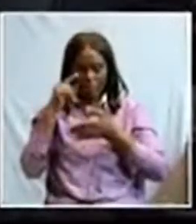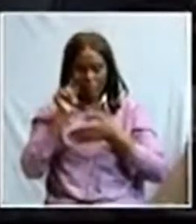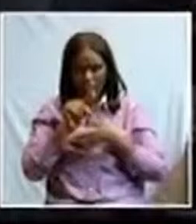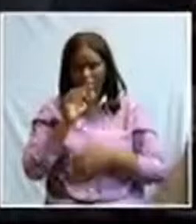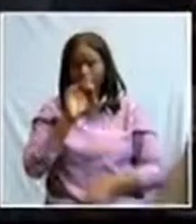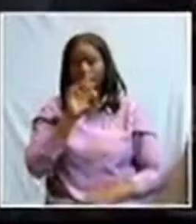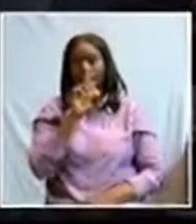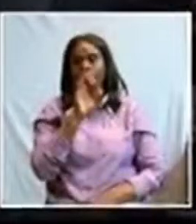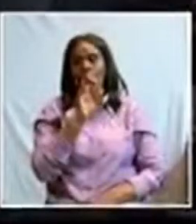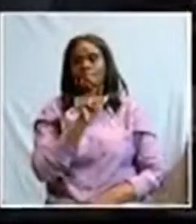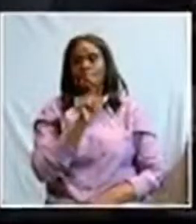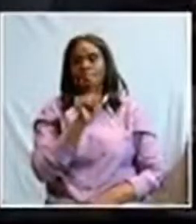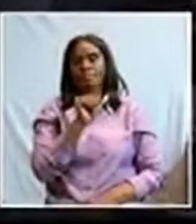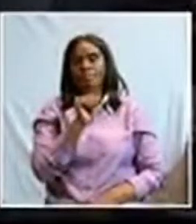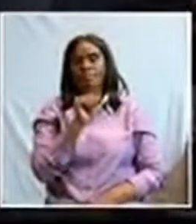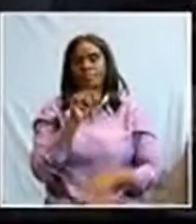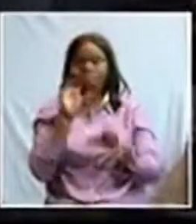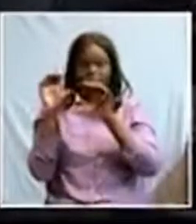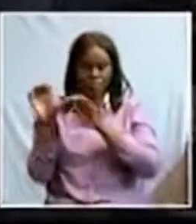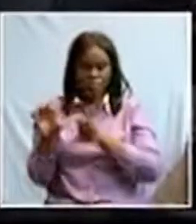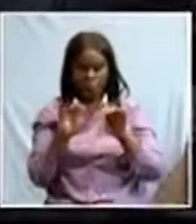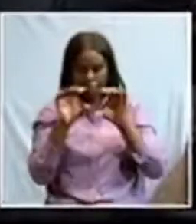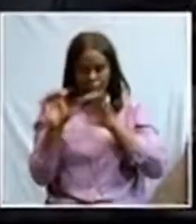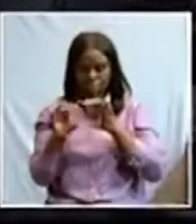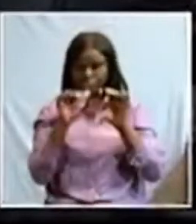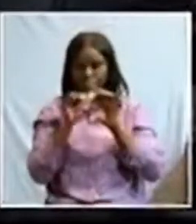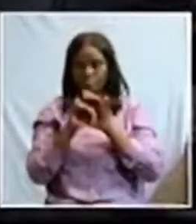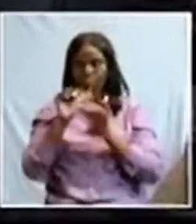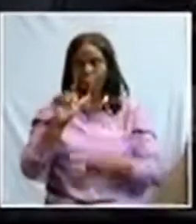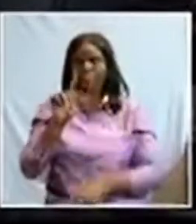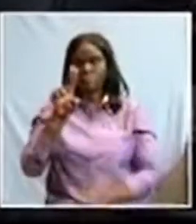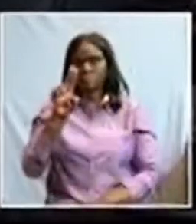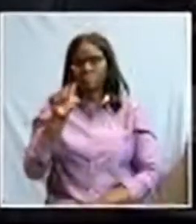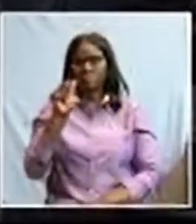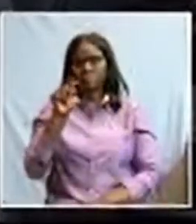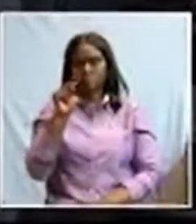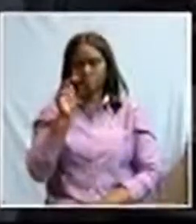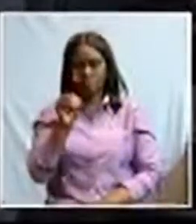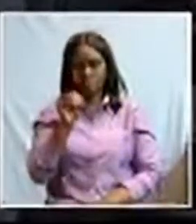CDF doing in LUANO?